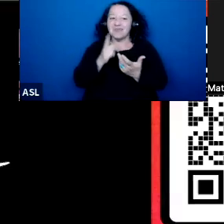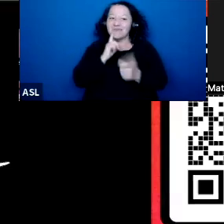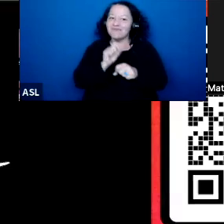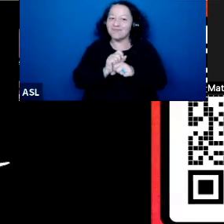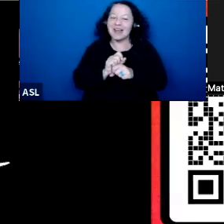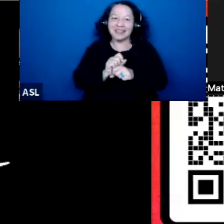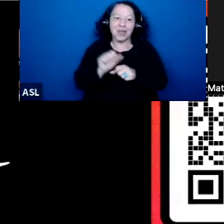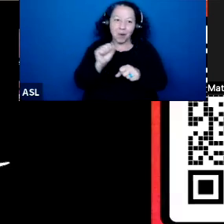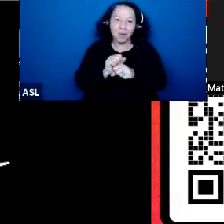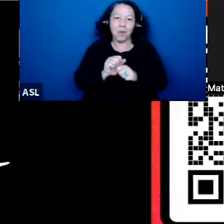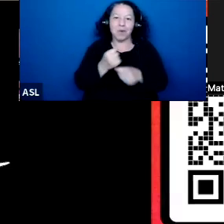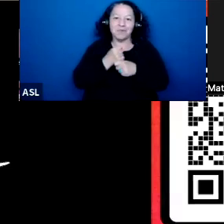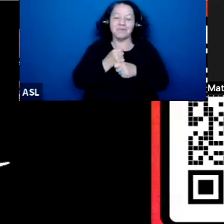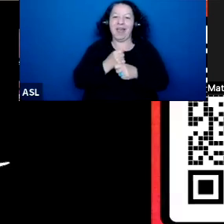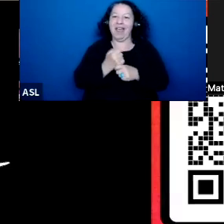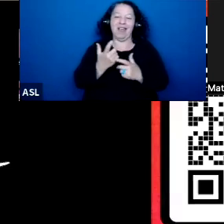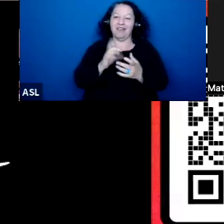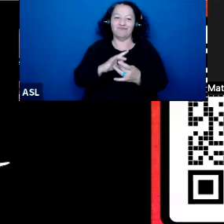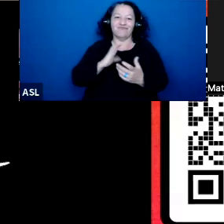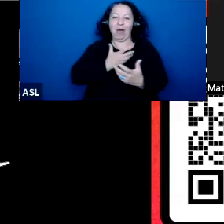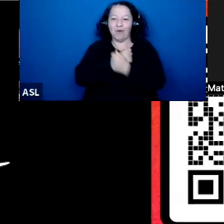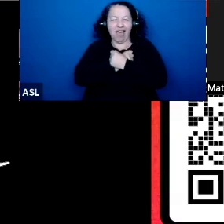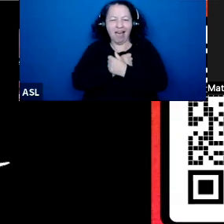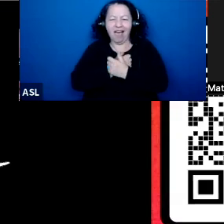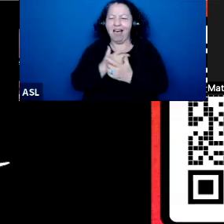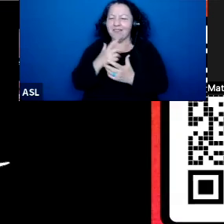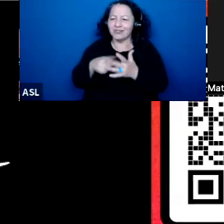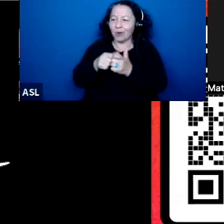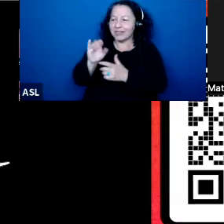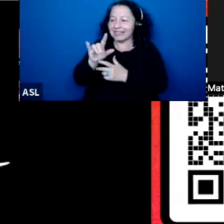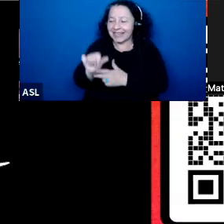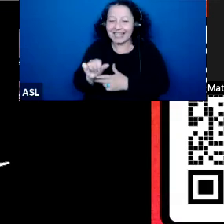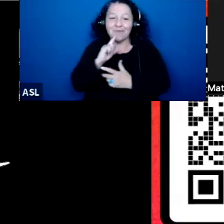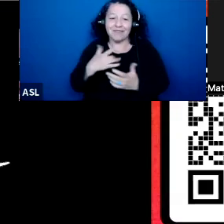be sharing it with you all now and really excited for this conversation.